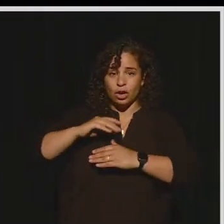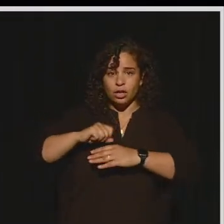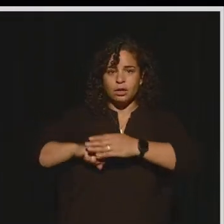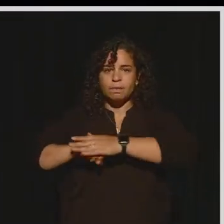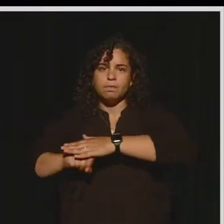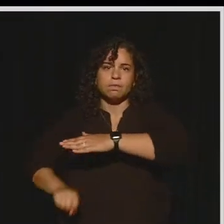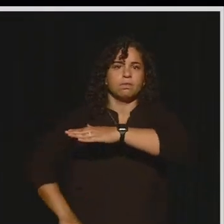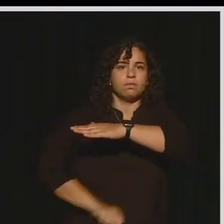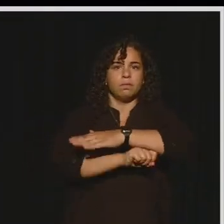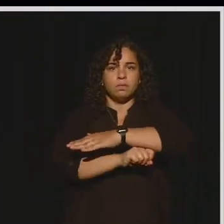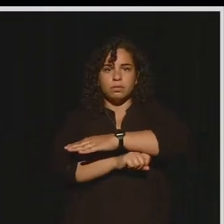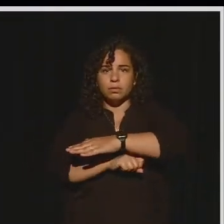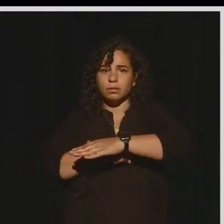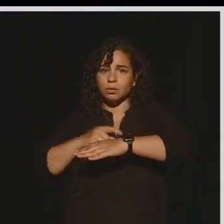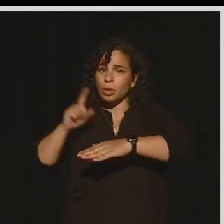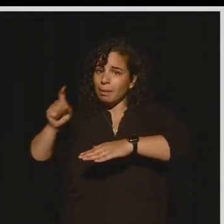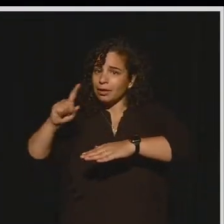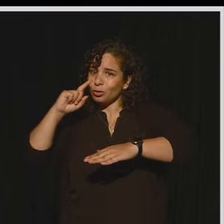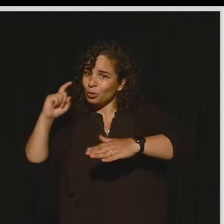of